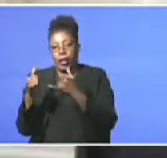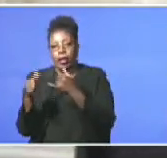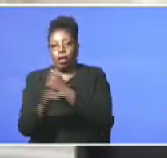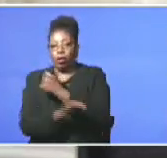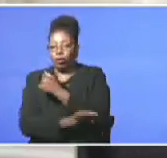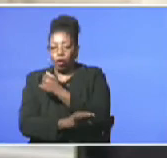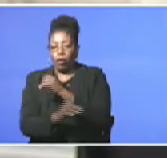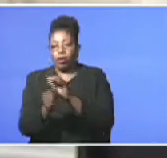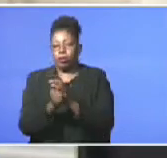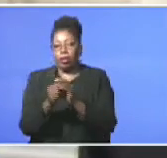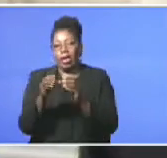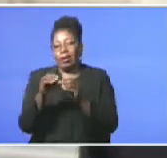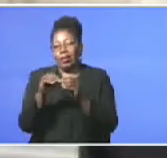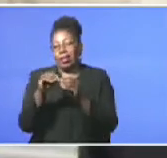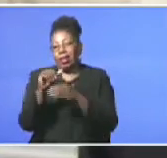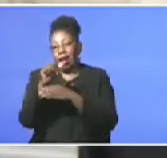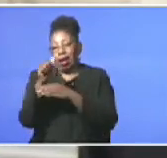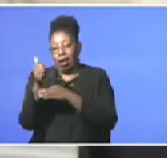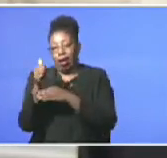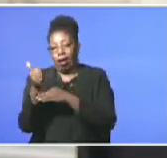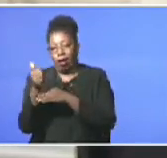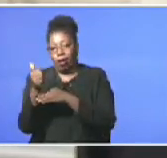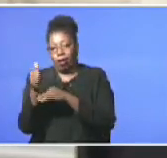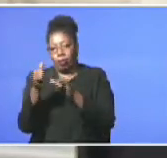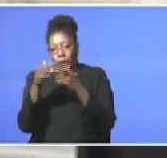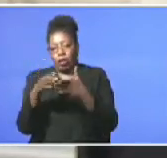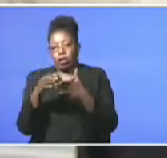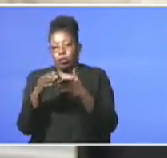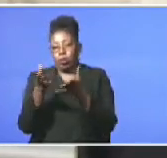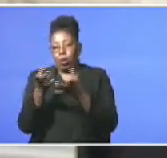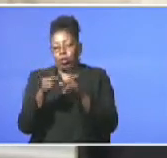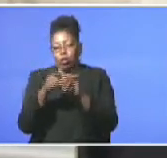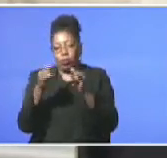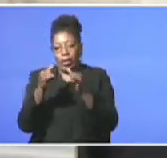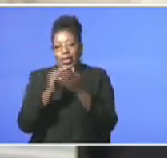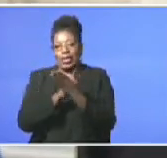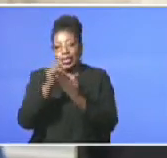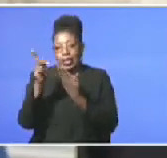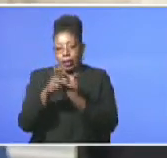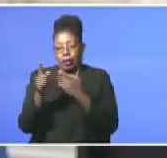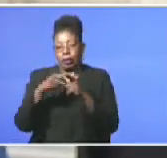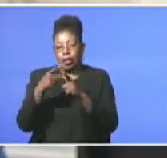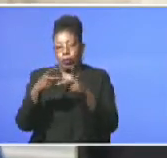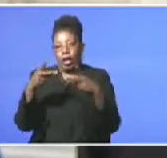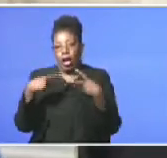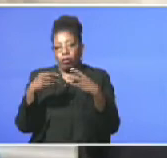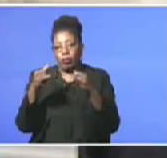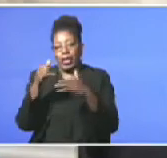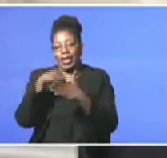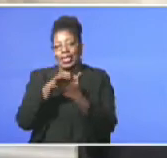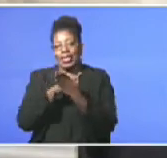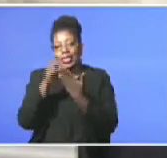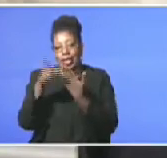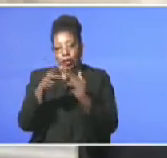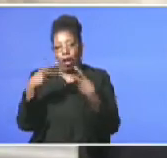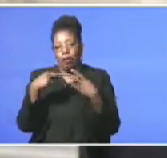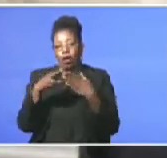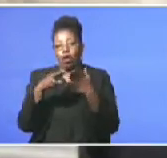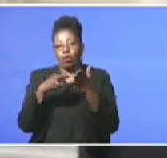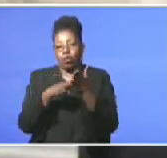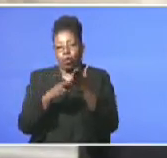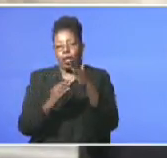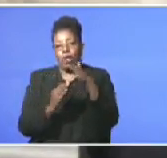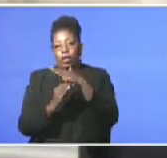other opponent decides to play in September, then we would have to play in September. We have a rule that says the